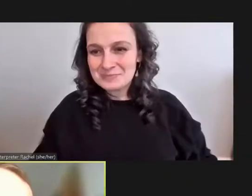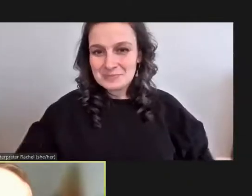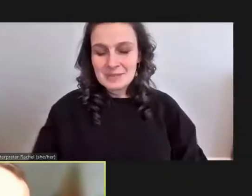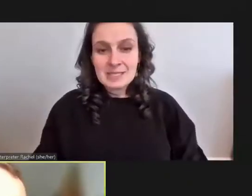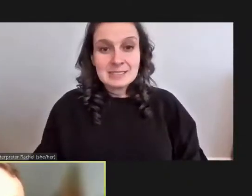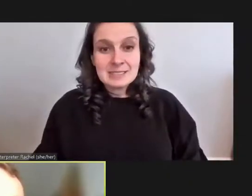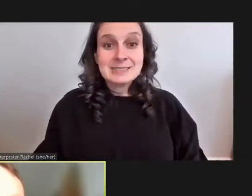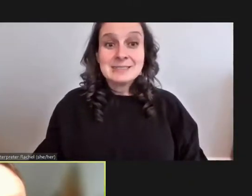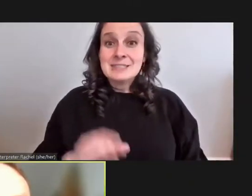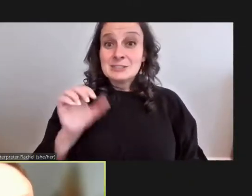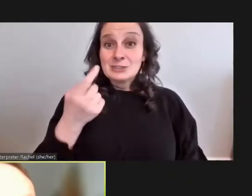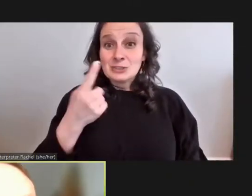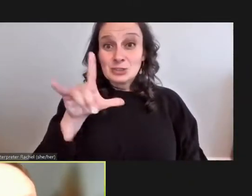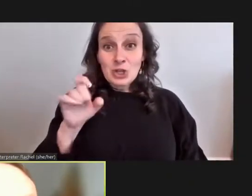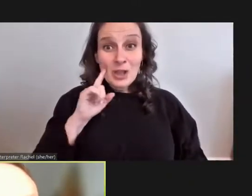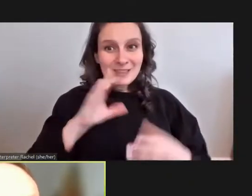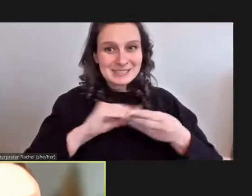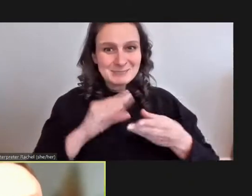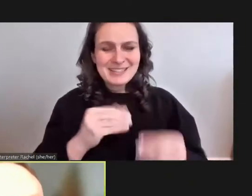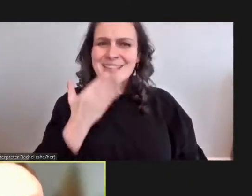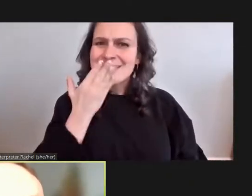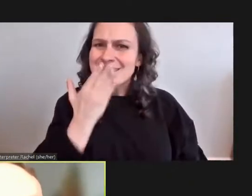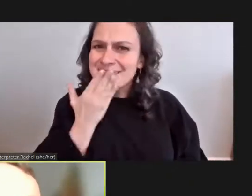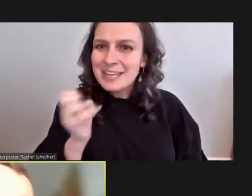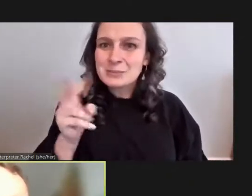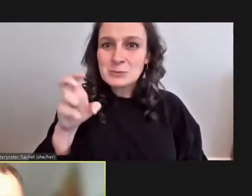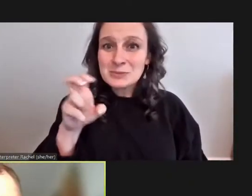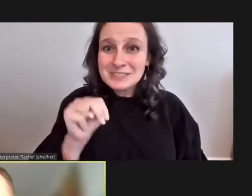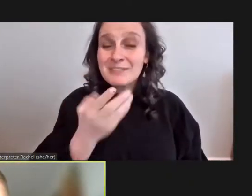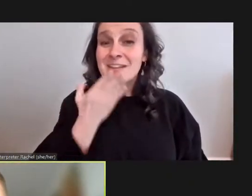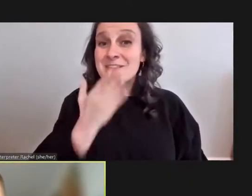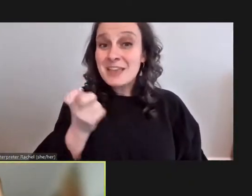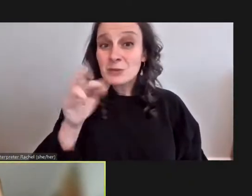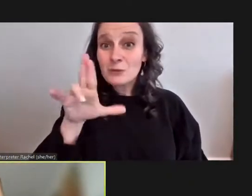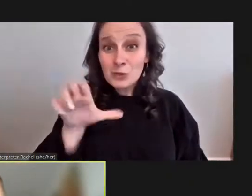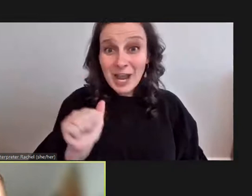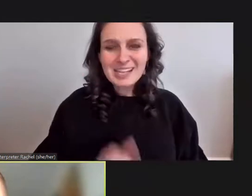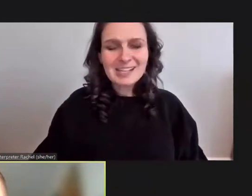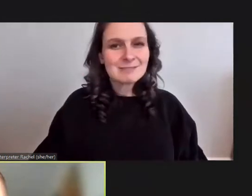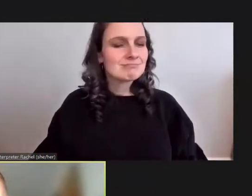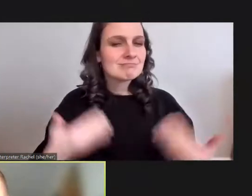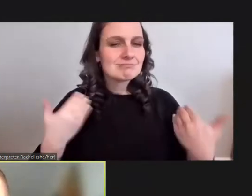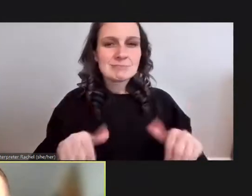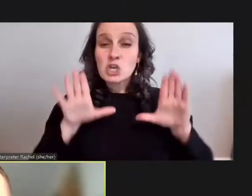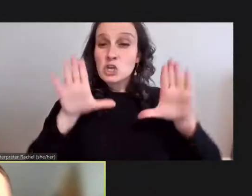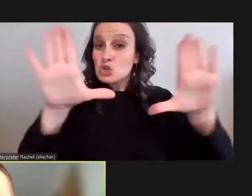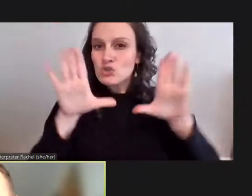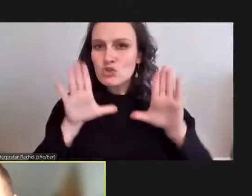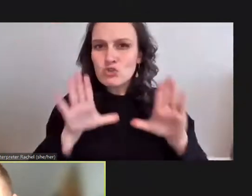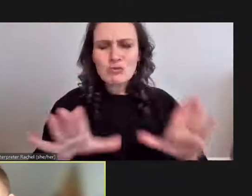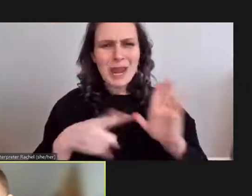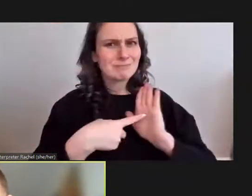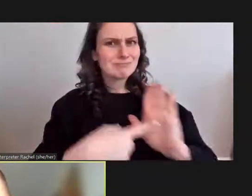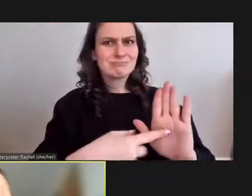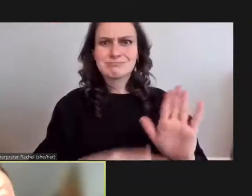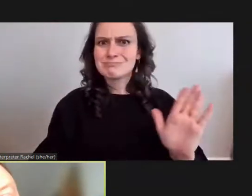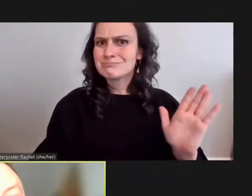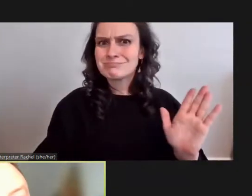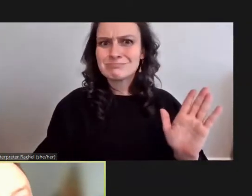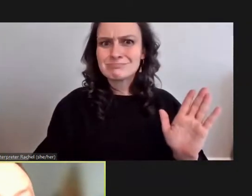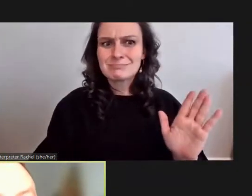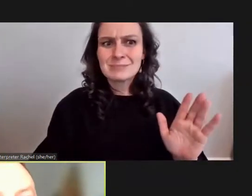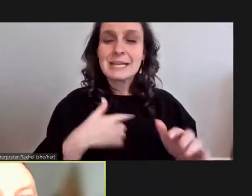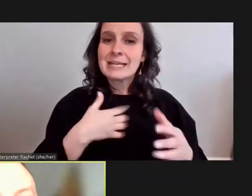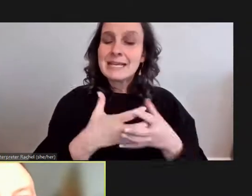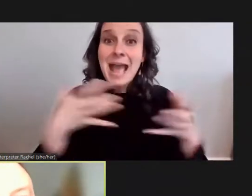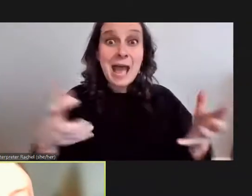Awesome. Thank you, Stephen and Veronica. That was just a great showing of how much